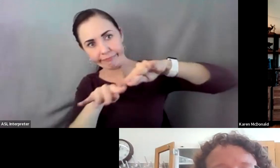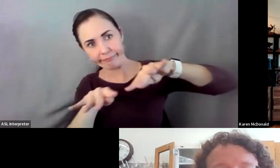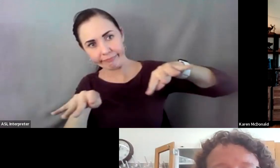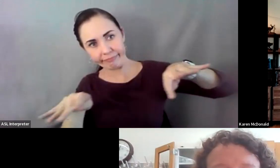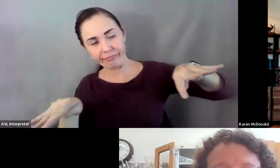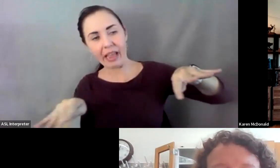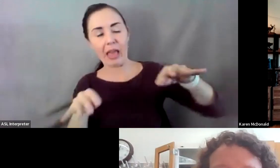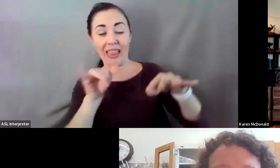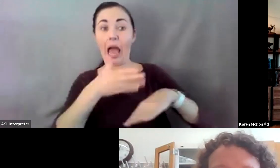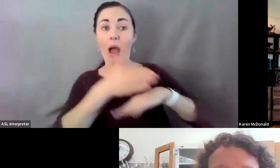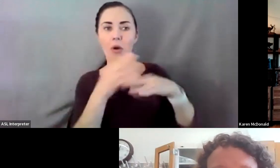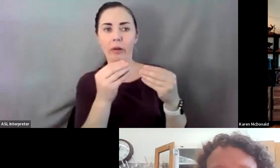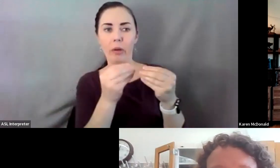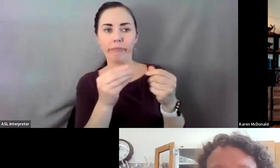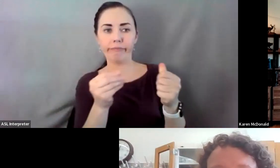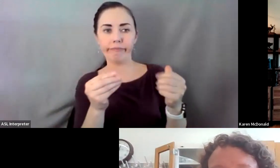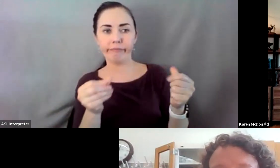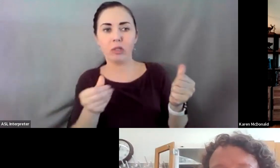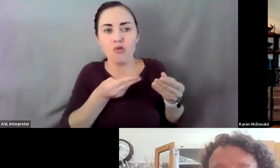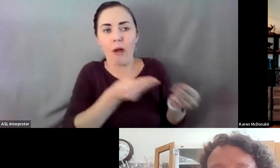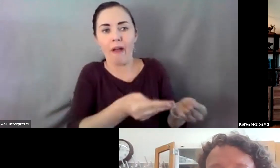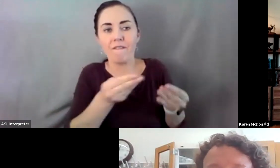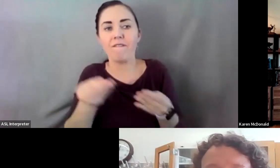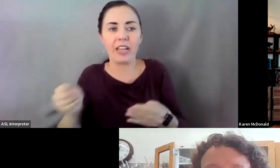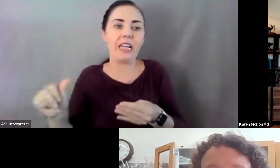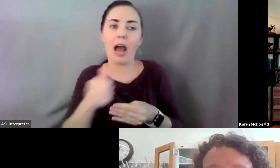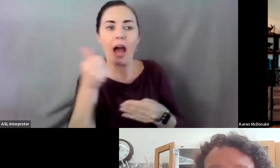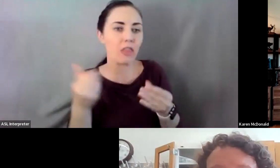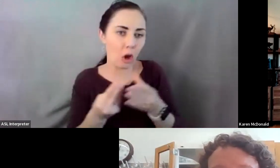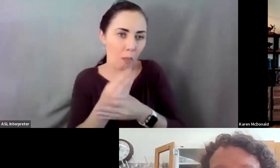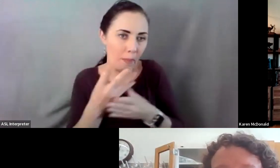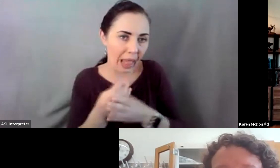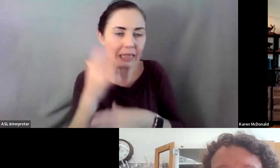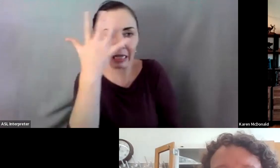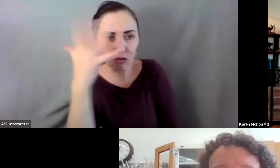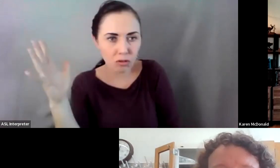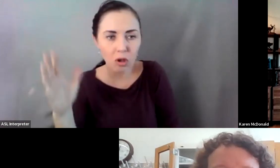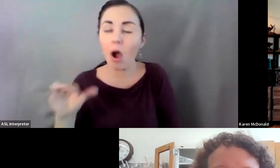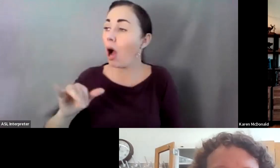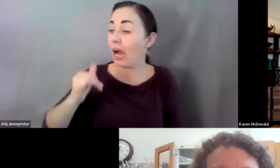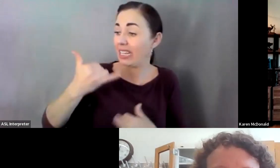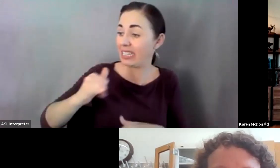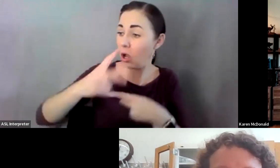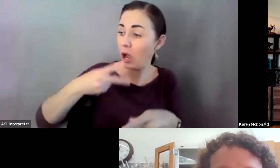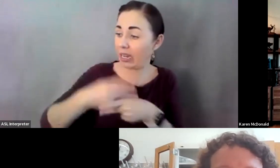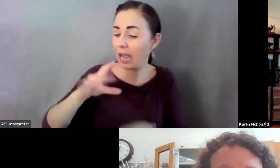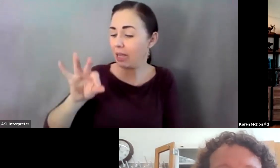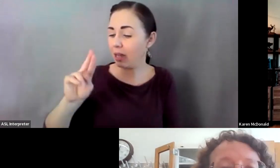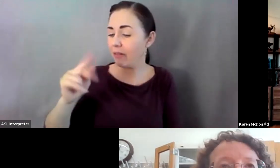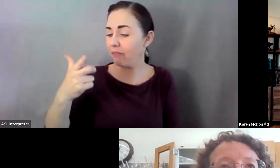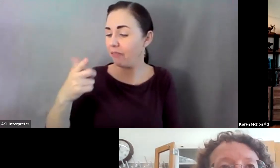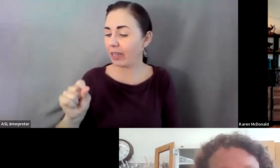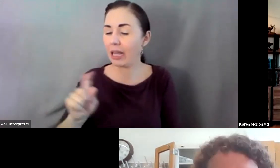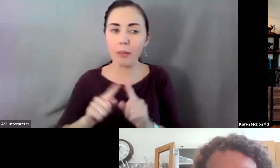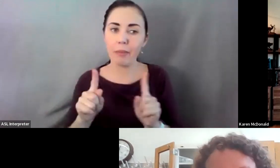make food for other plants and animals. Ah, okay. All right. So that's still a fungus, but it's sort of like the stuff in your plates, right? That you showed